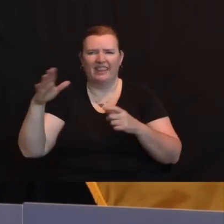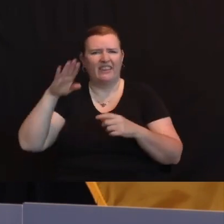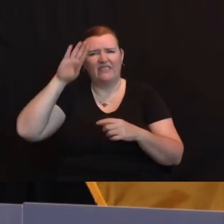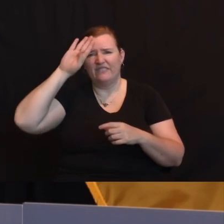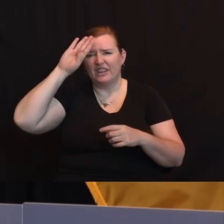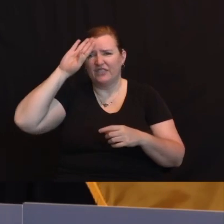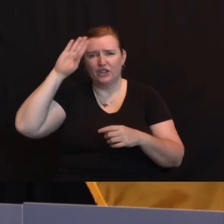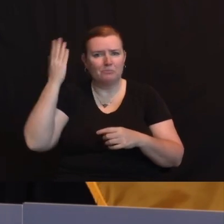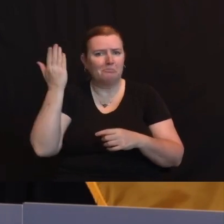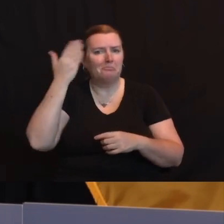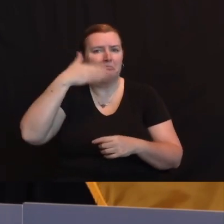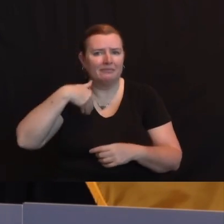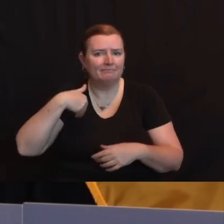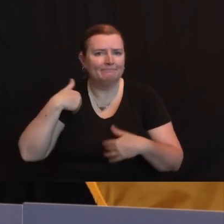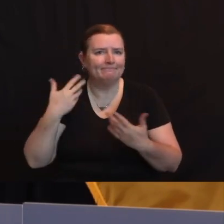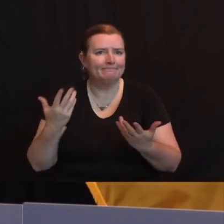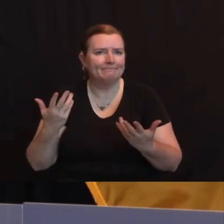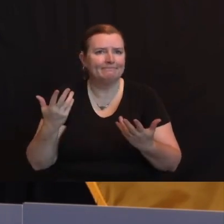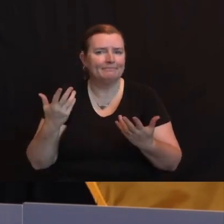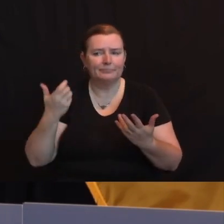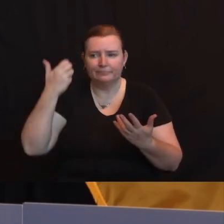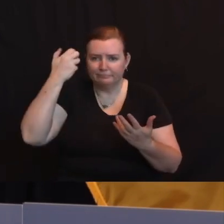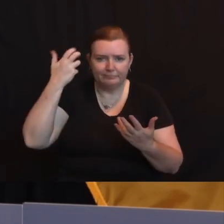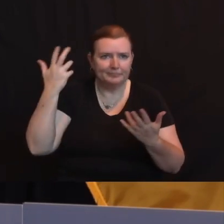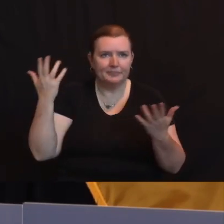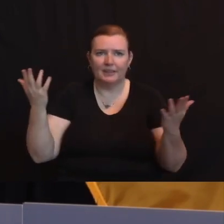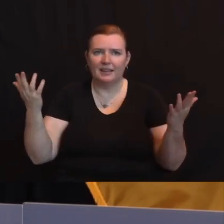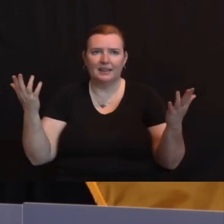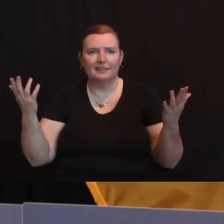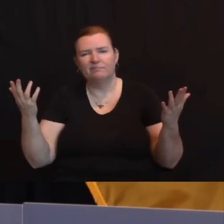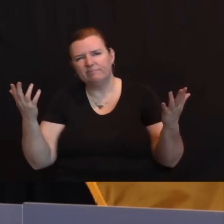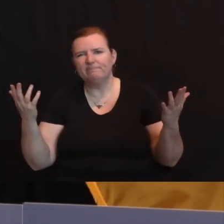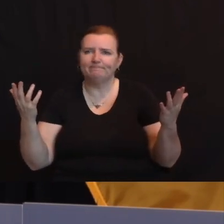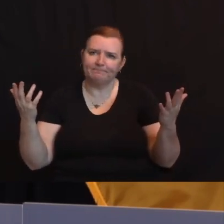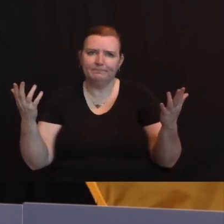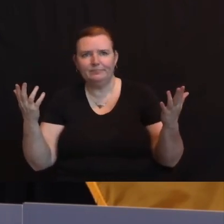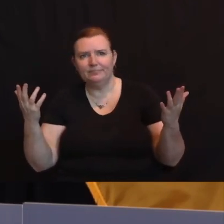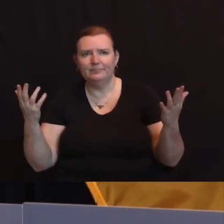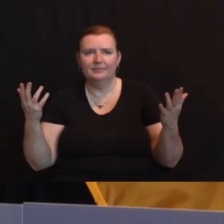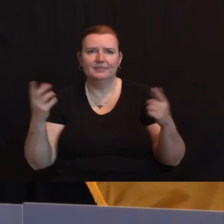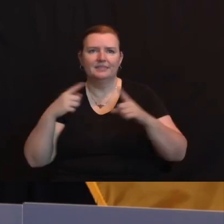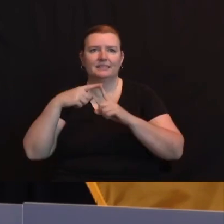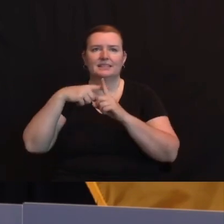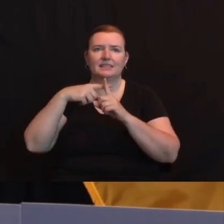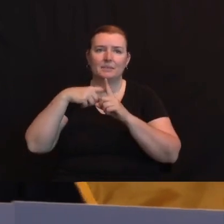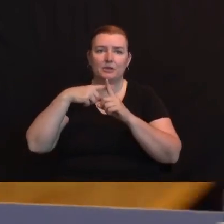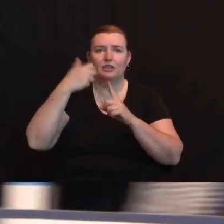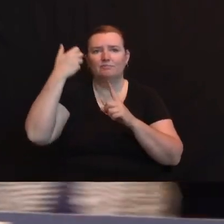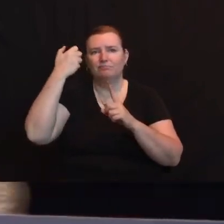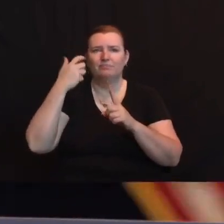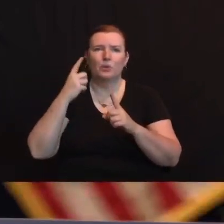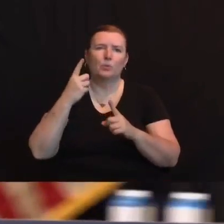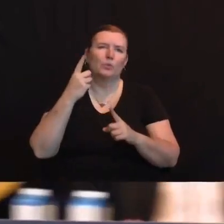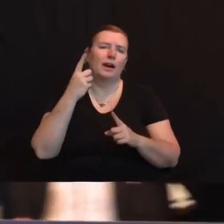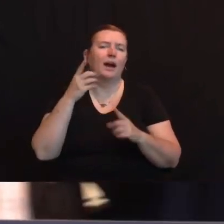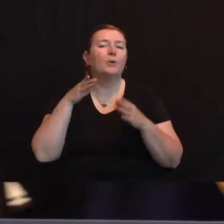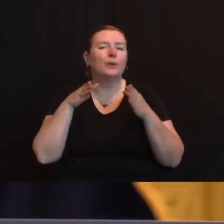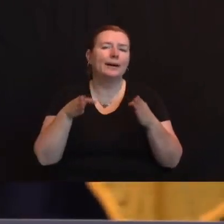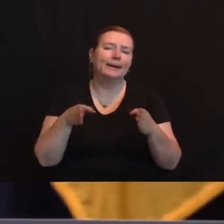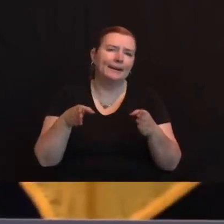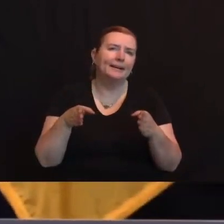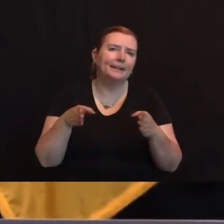So again, we look at that as one of many tools that could be used for screening. As for the basic question, I actually haven't flown, so I